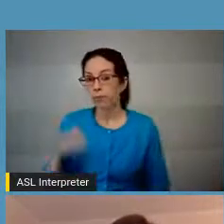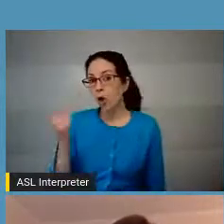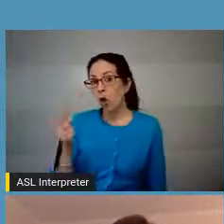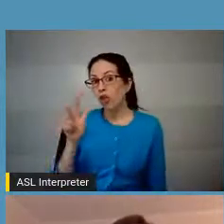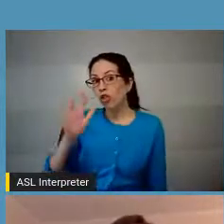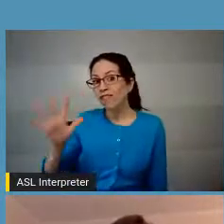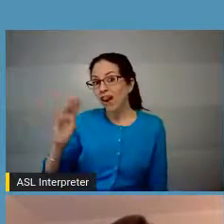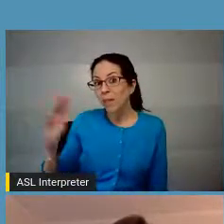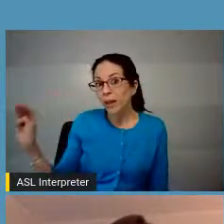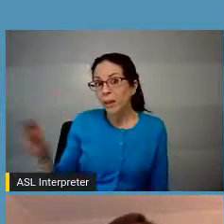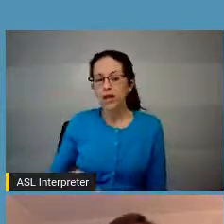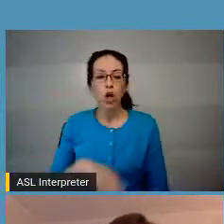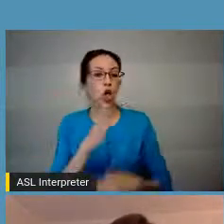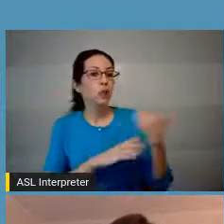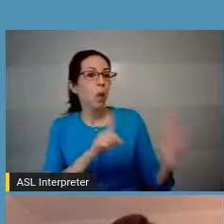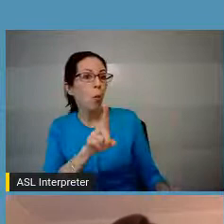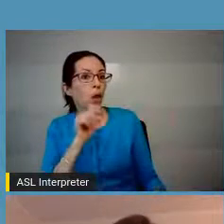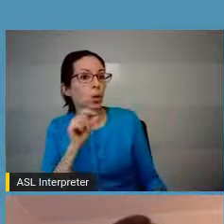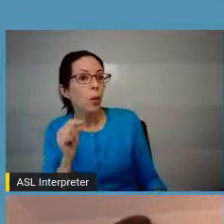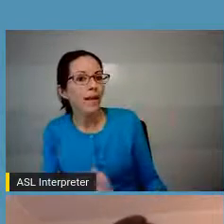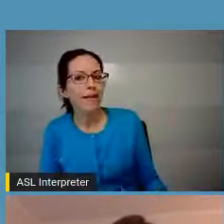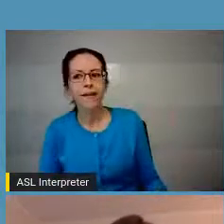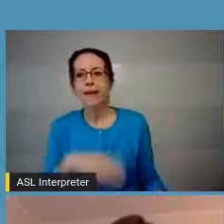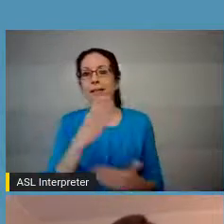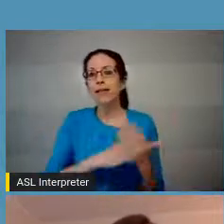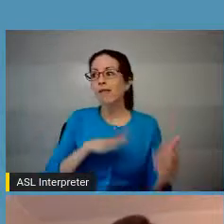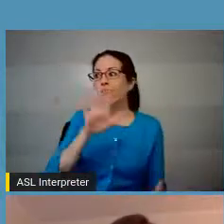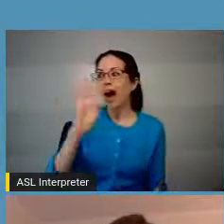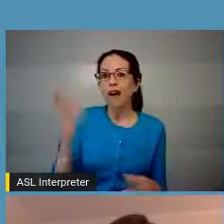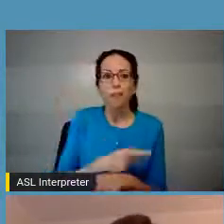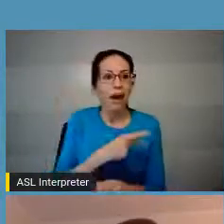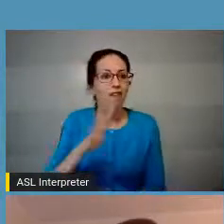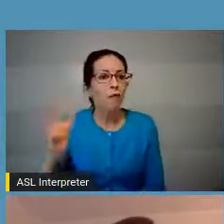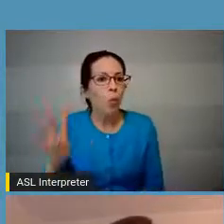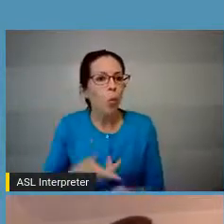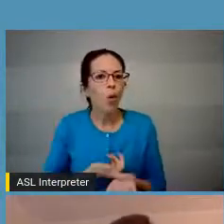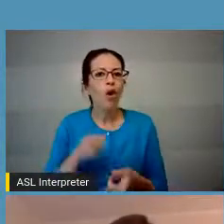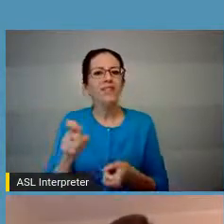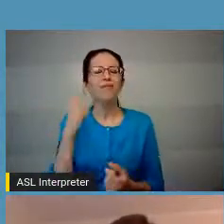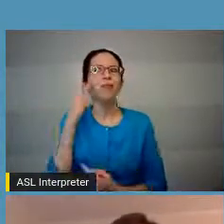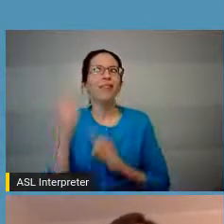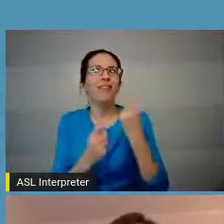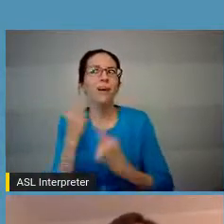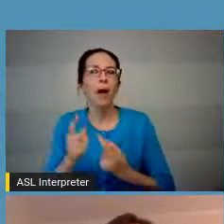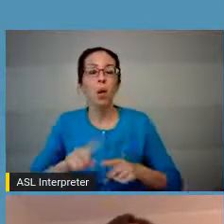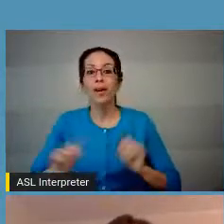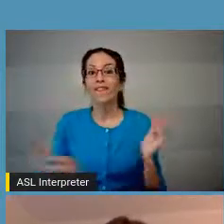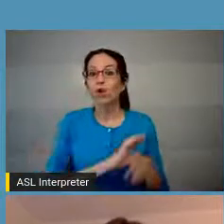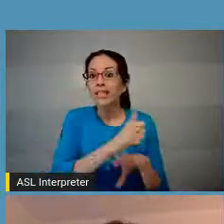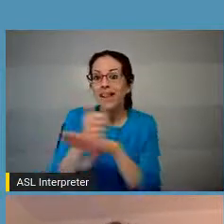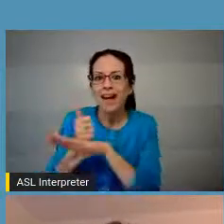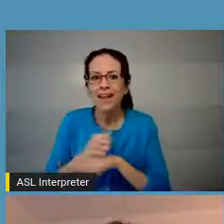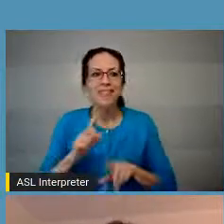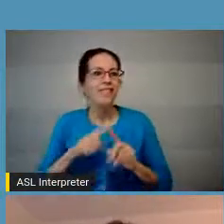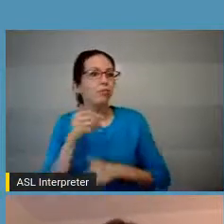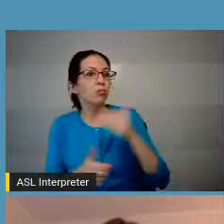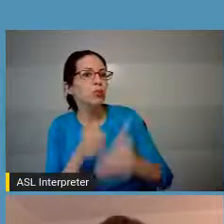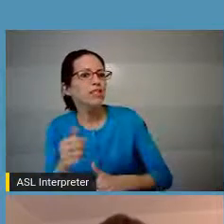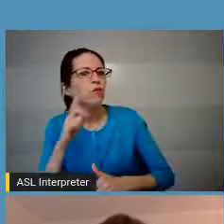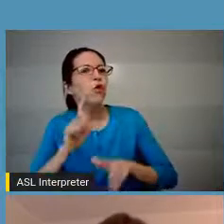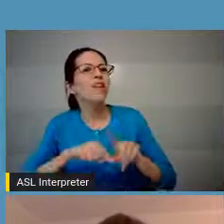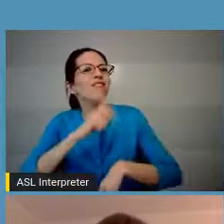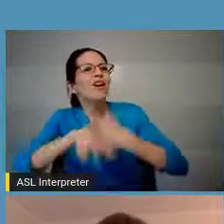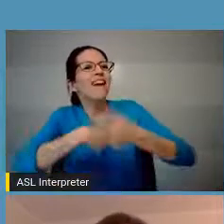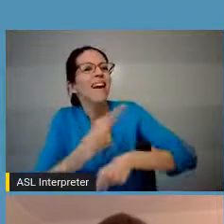or 5x4? You need to think about what your different settings and procedures will be for different kinds of media